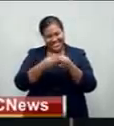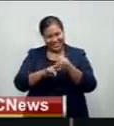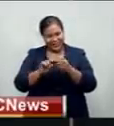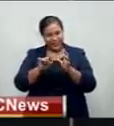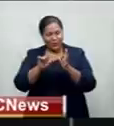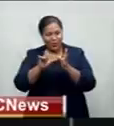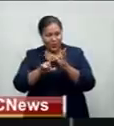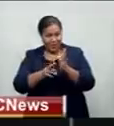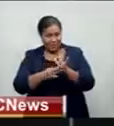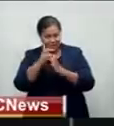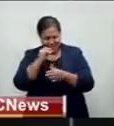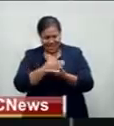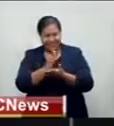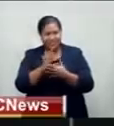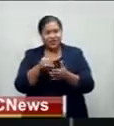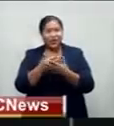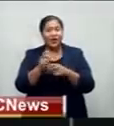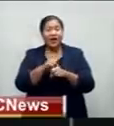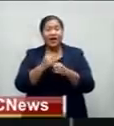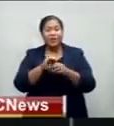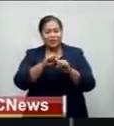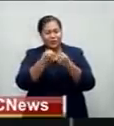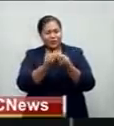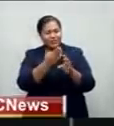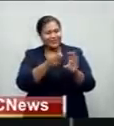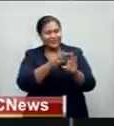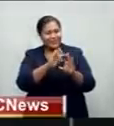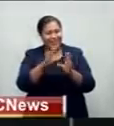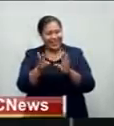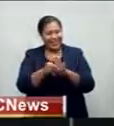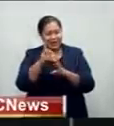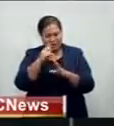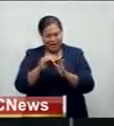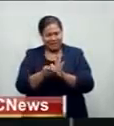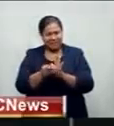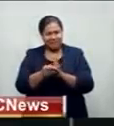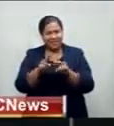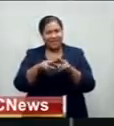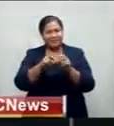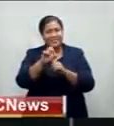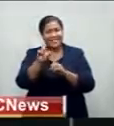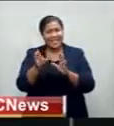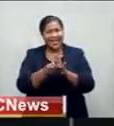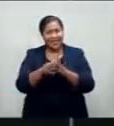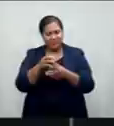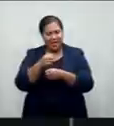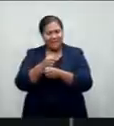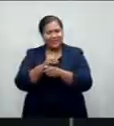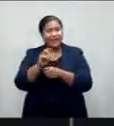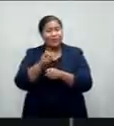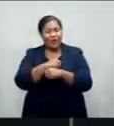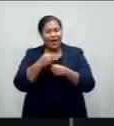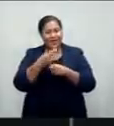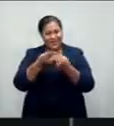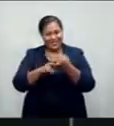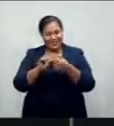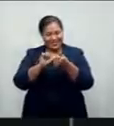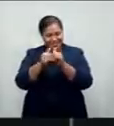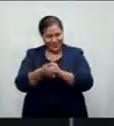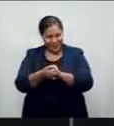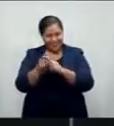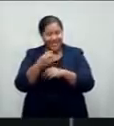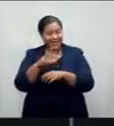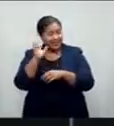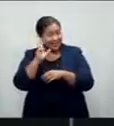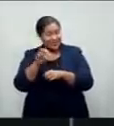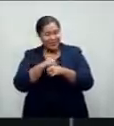fbcnews@fbc.com.fj or share with us via our various social media accounts. You can also download our FBC app to keep updated with the very latest news and sports and